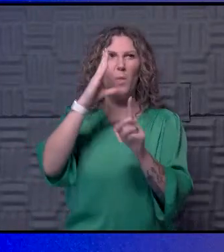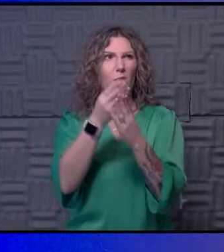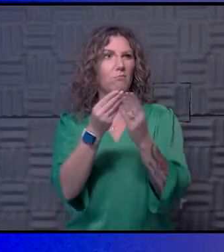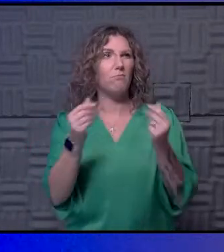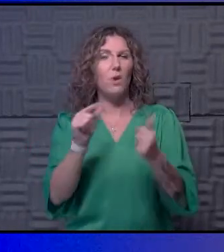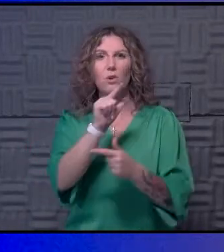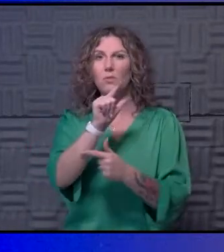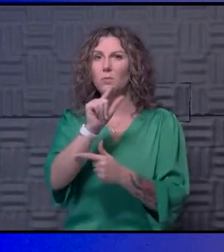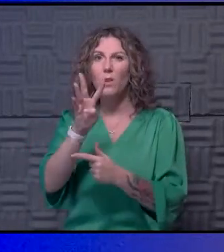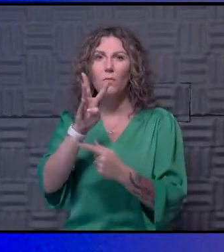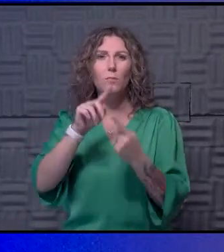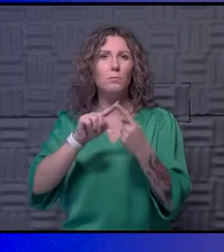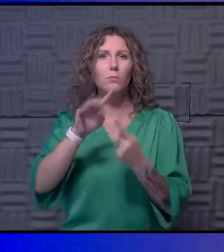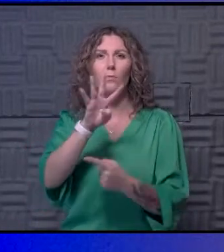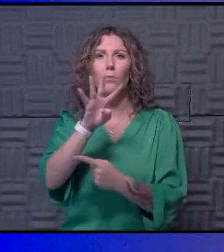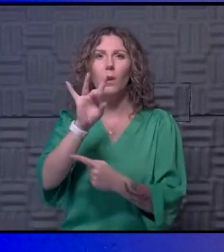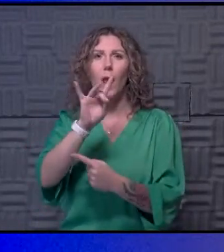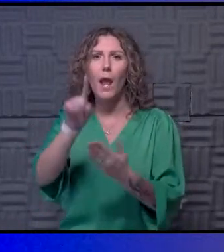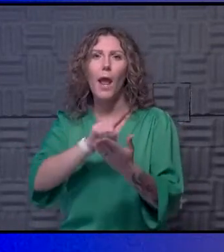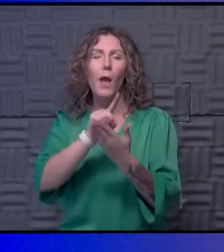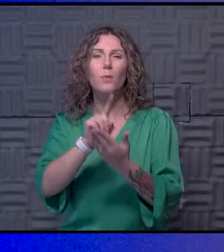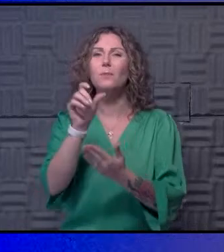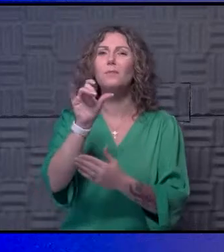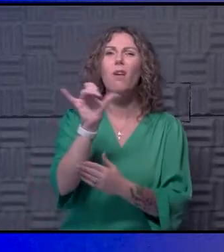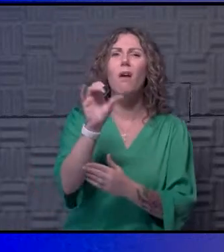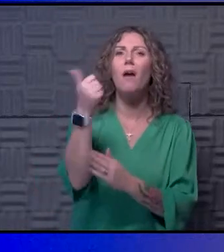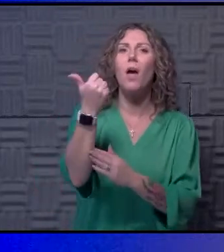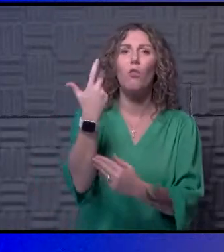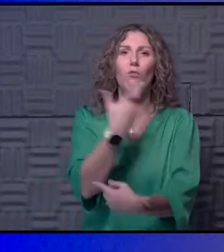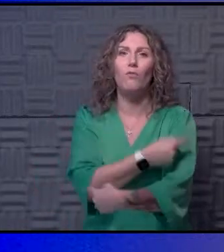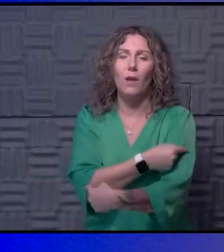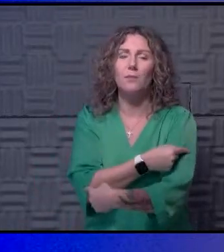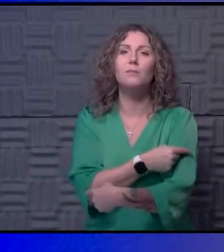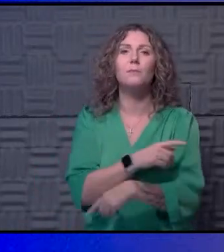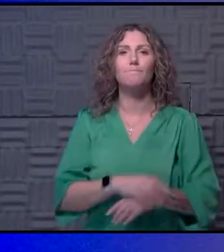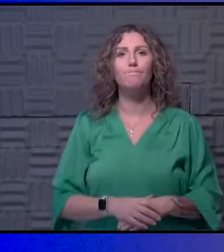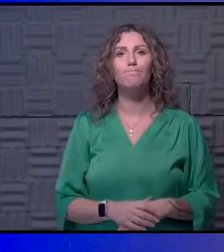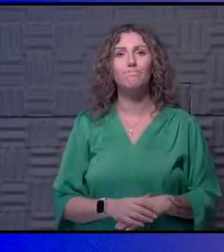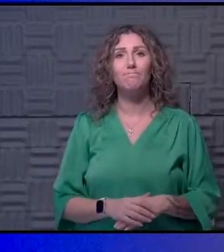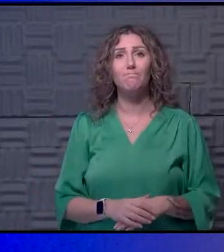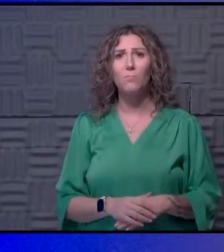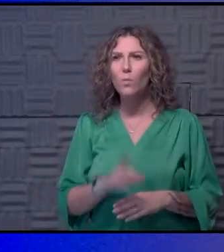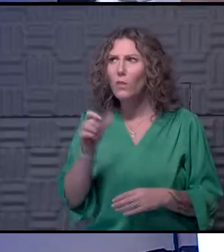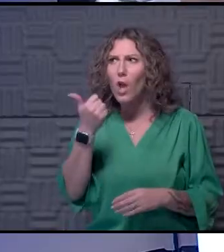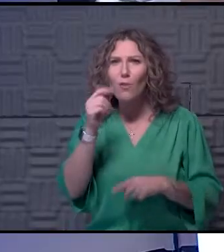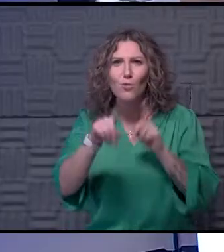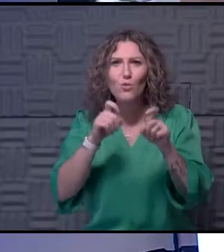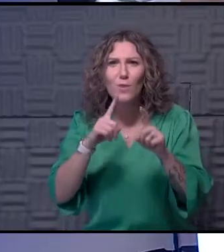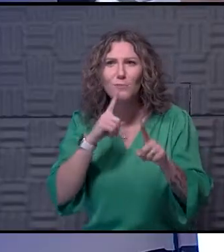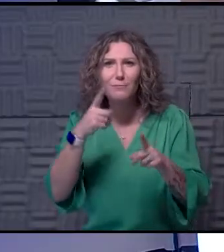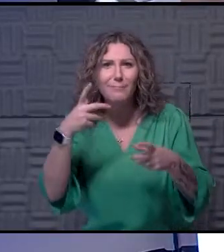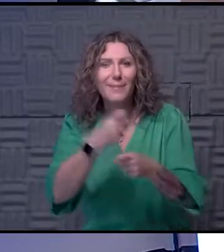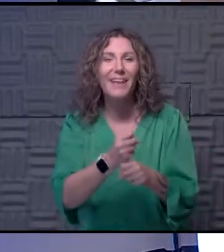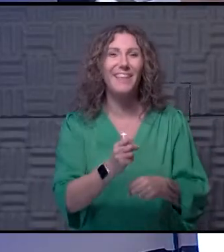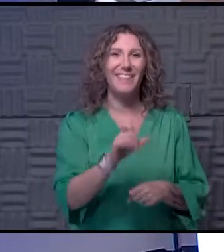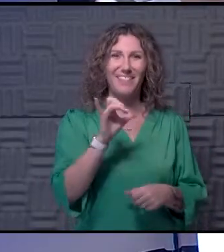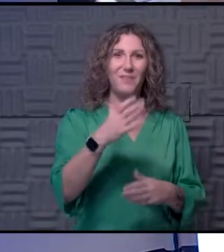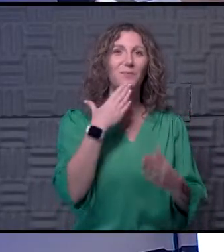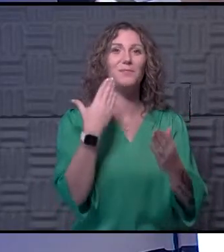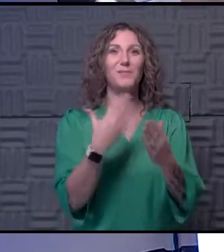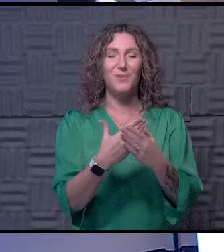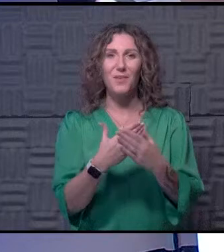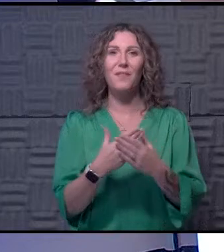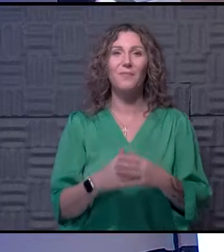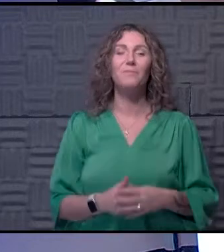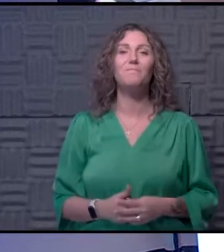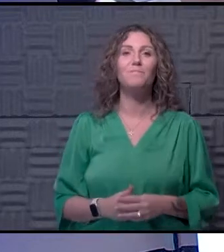within 24 to 48 hours, much like the other vaccines as well. So I don't know, were there Well other done. questions? No, I think you did good with that. I think we're going to Answers?